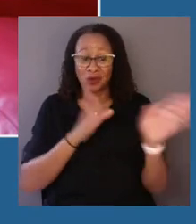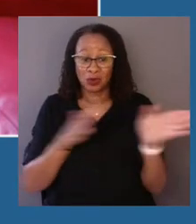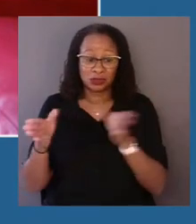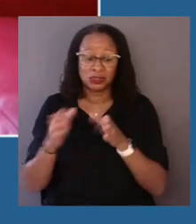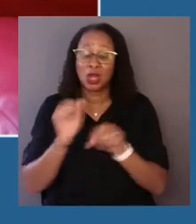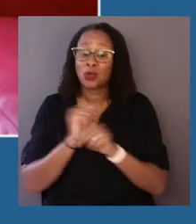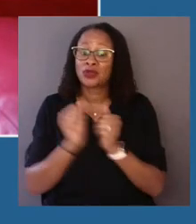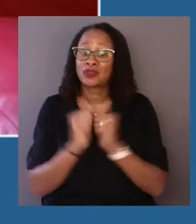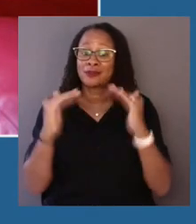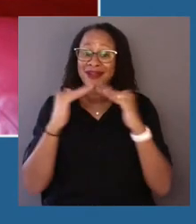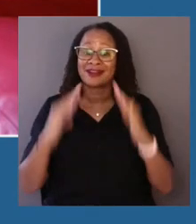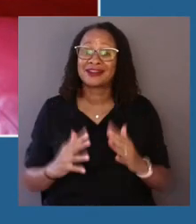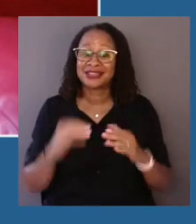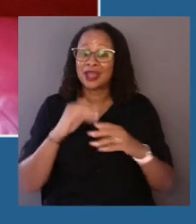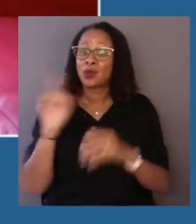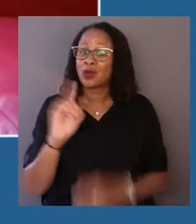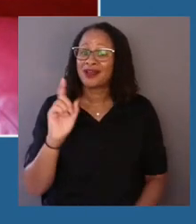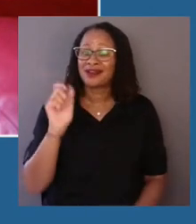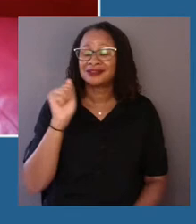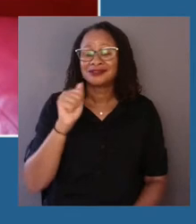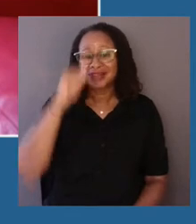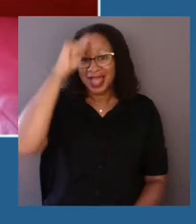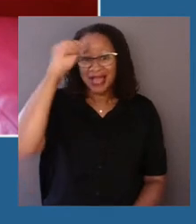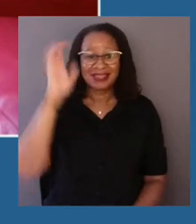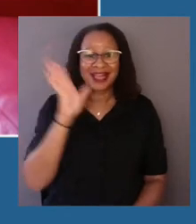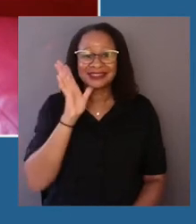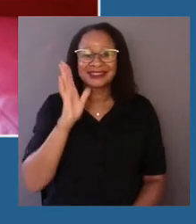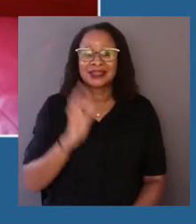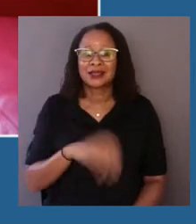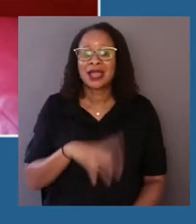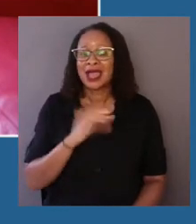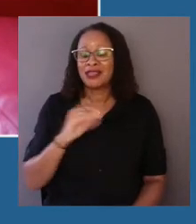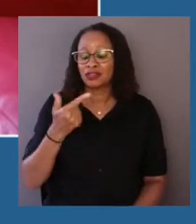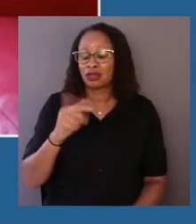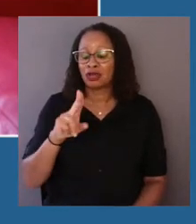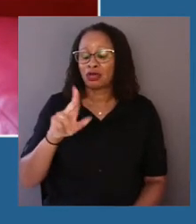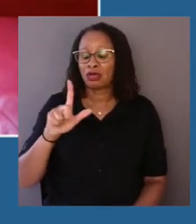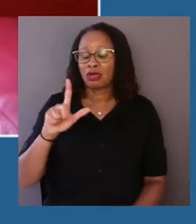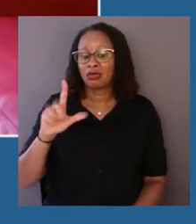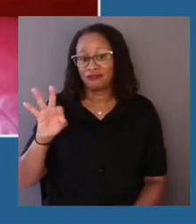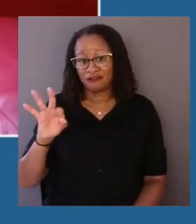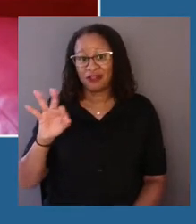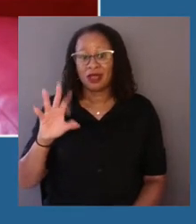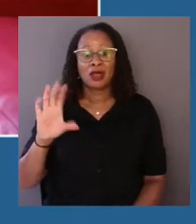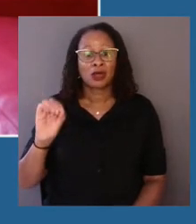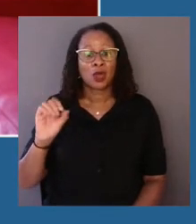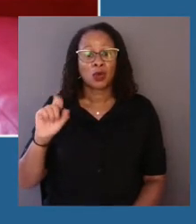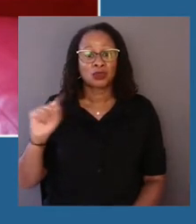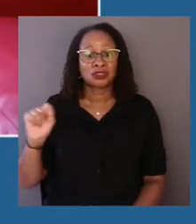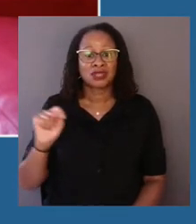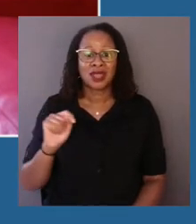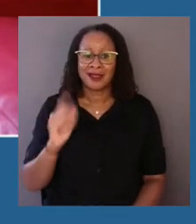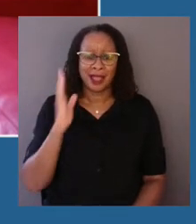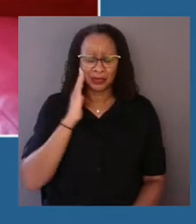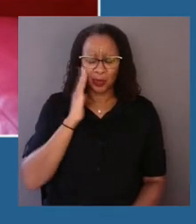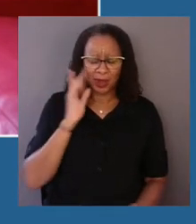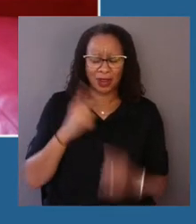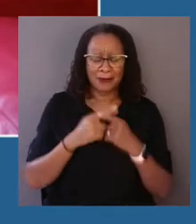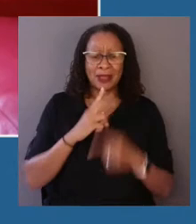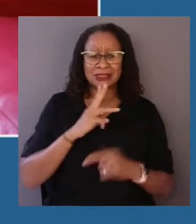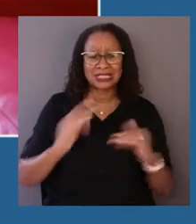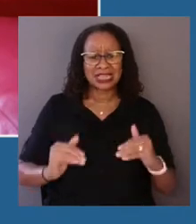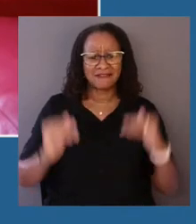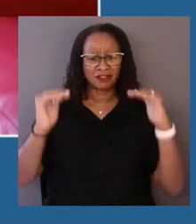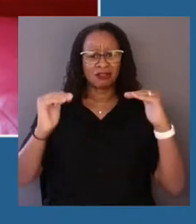in Alaska and down on the Gulf Coast, I was aware of how sea level rise was